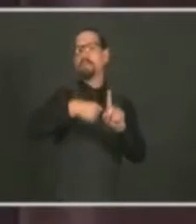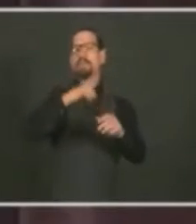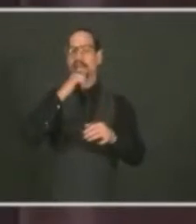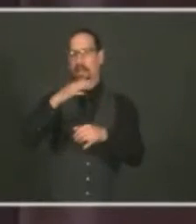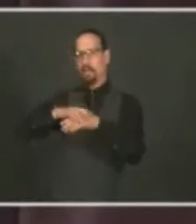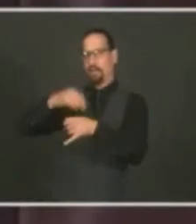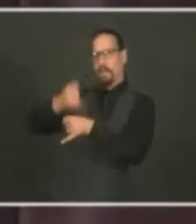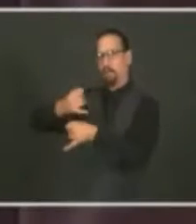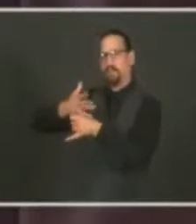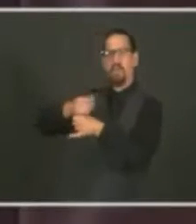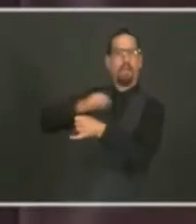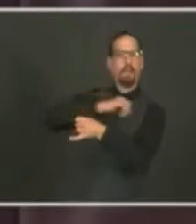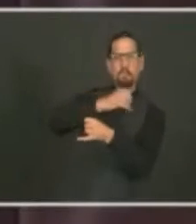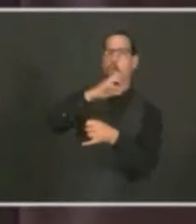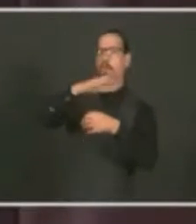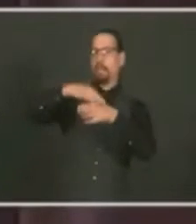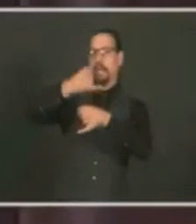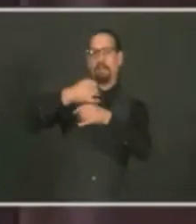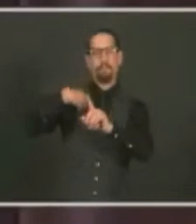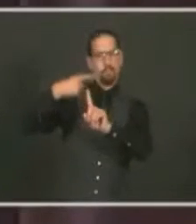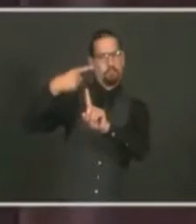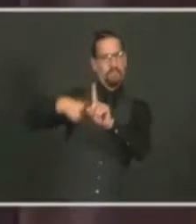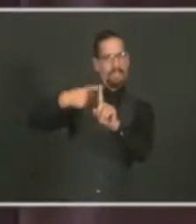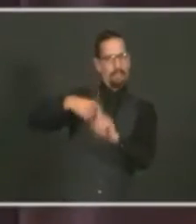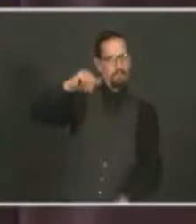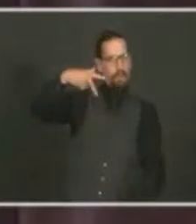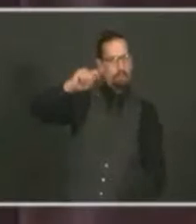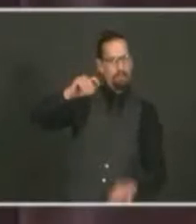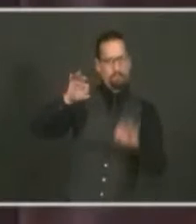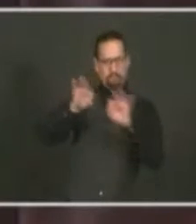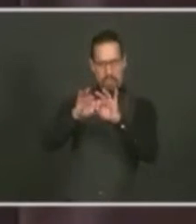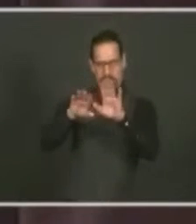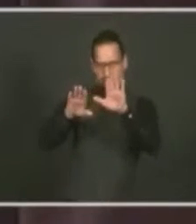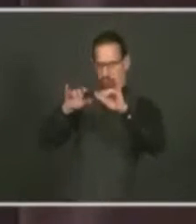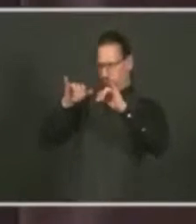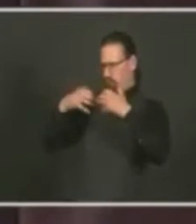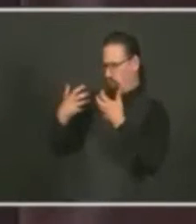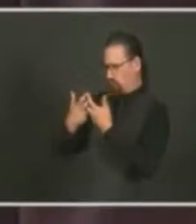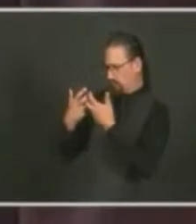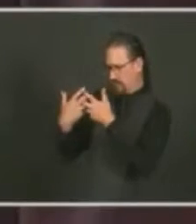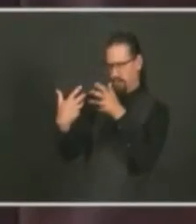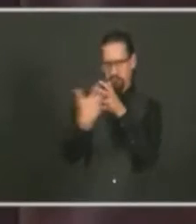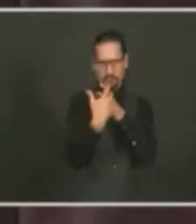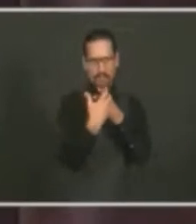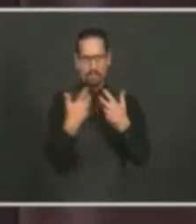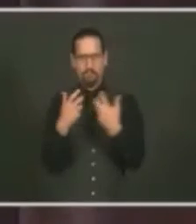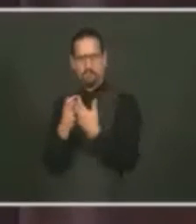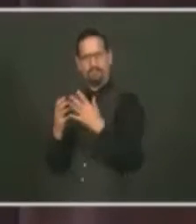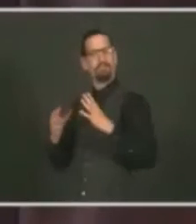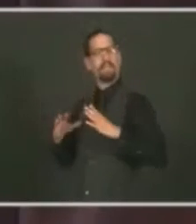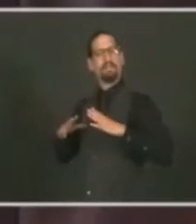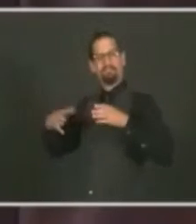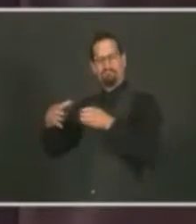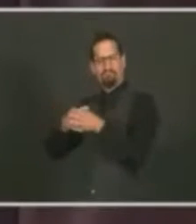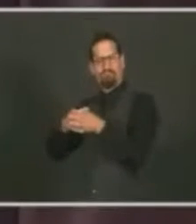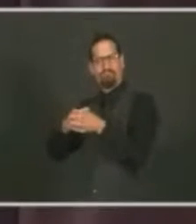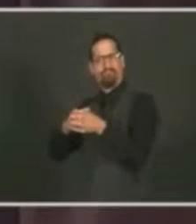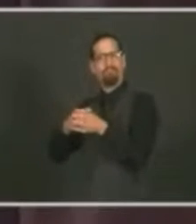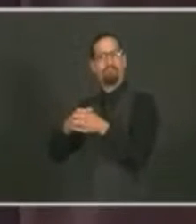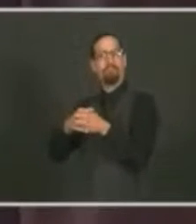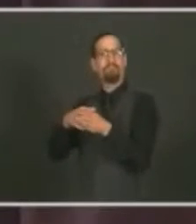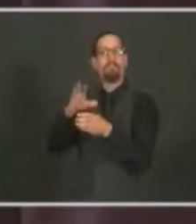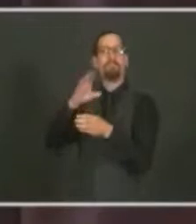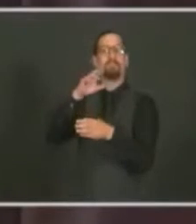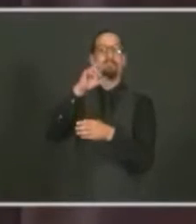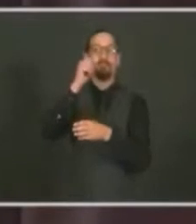not with everybody in the house. And if you are with everybody else in the house, you have to wear your mask and you have to keep a distance. We are finding